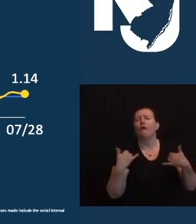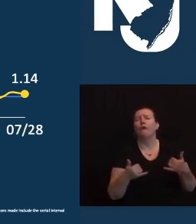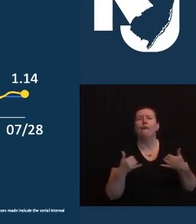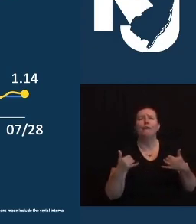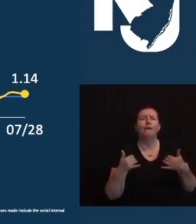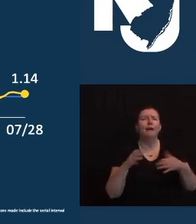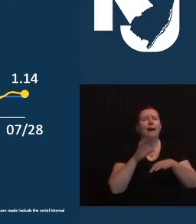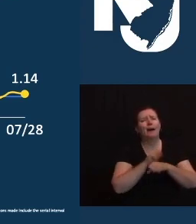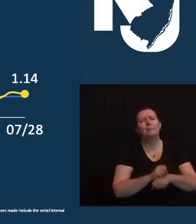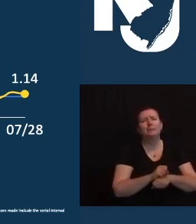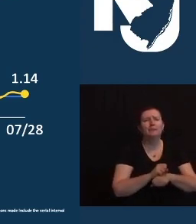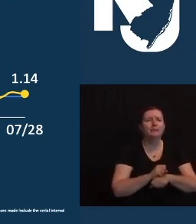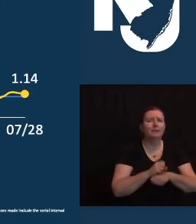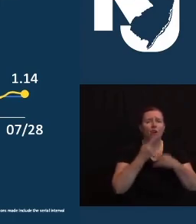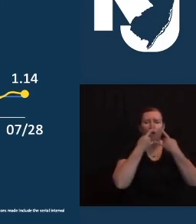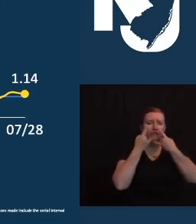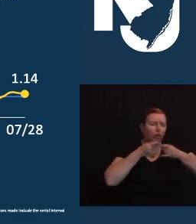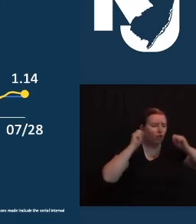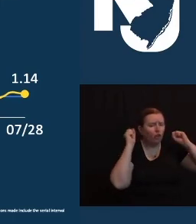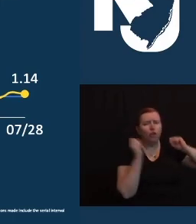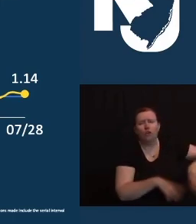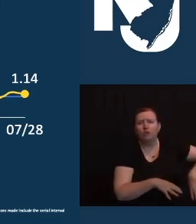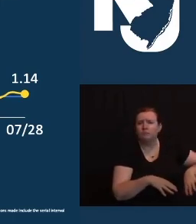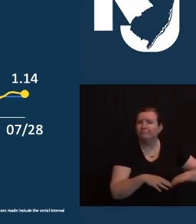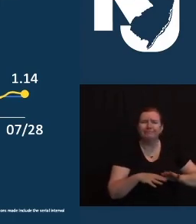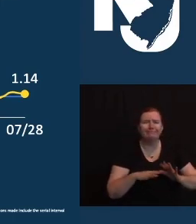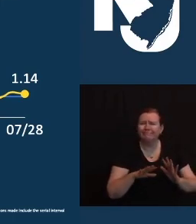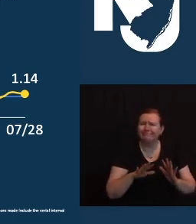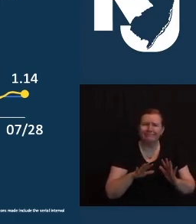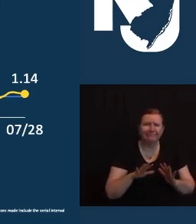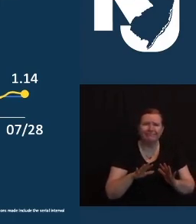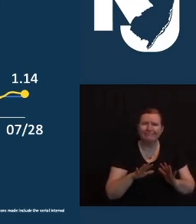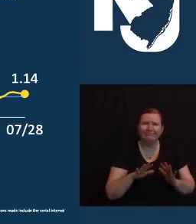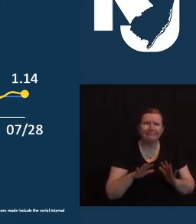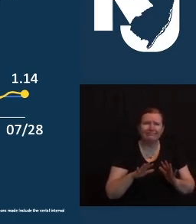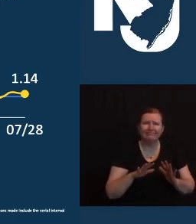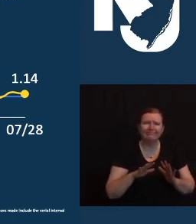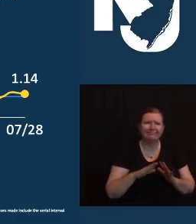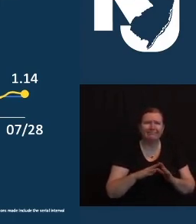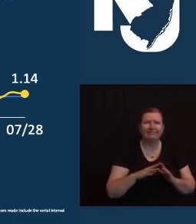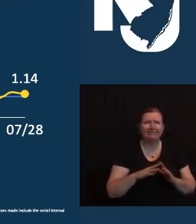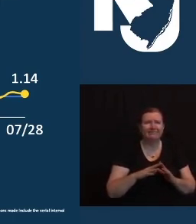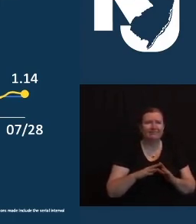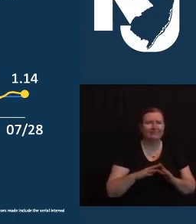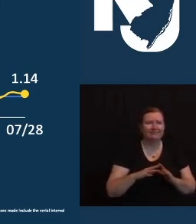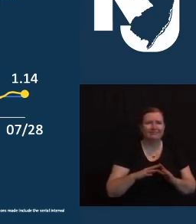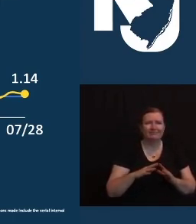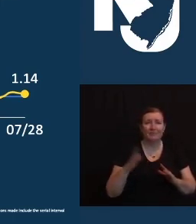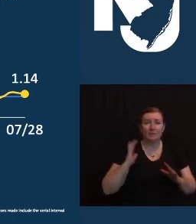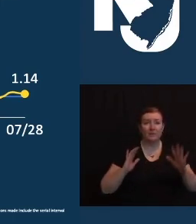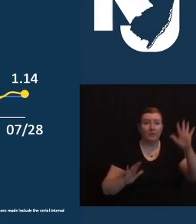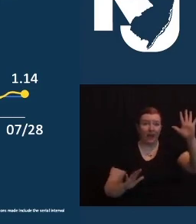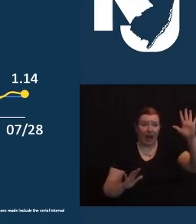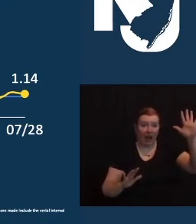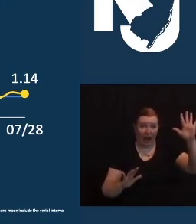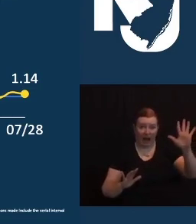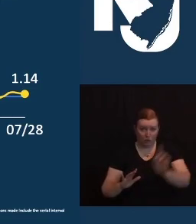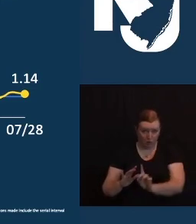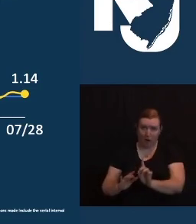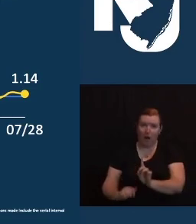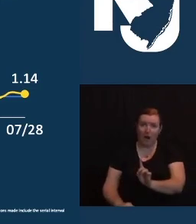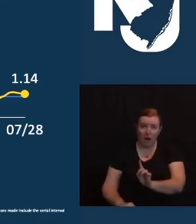covering. Others are things that we know have worked to chop it down from 5X to 1-ish, face